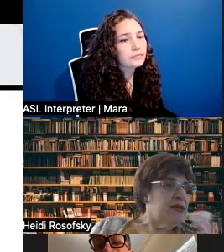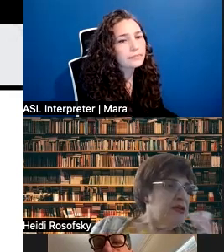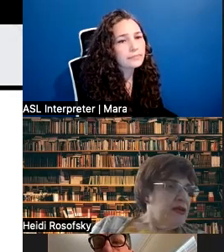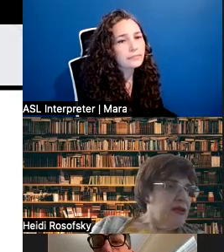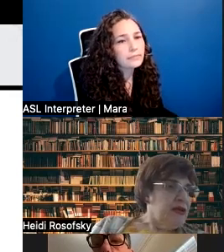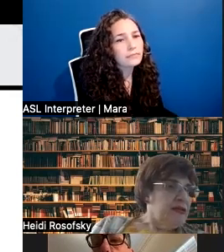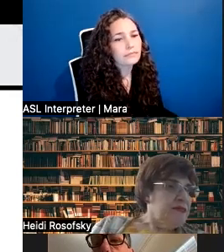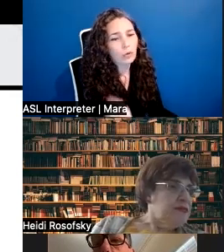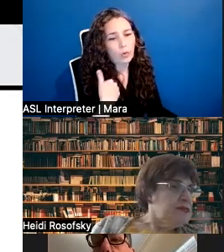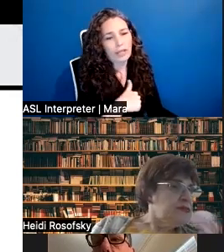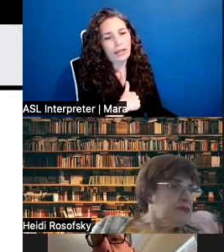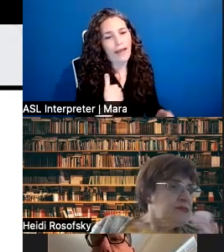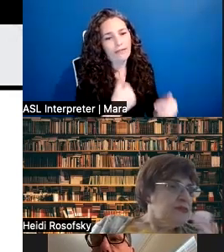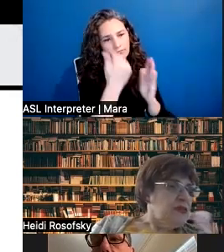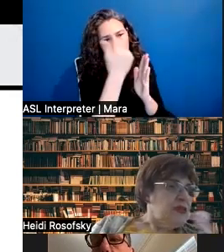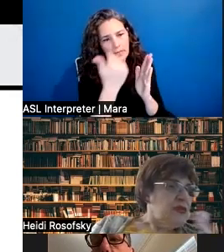and the